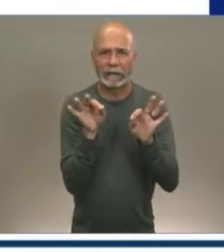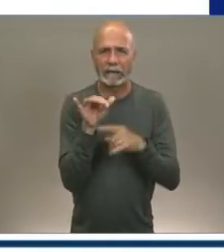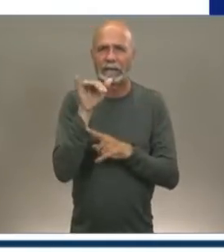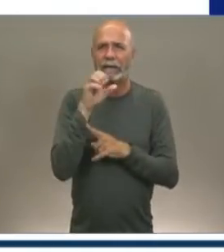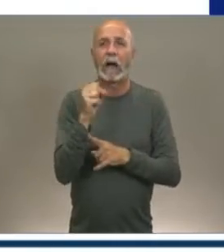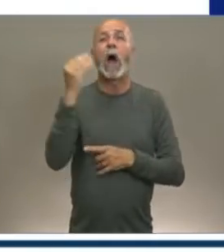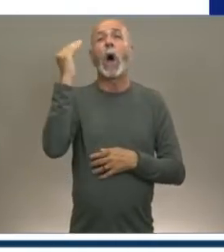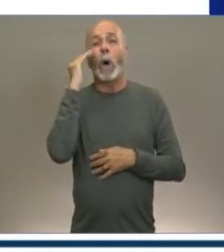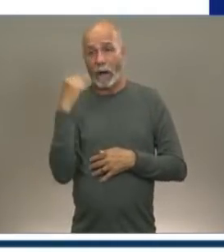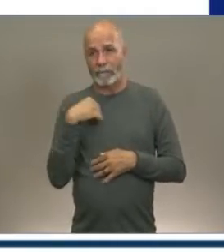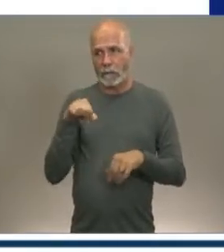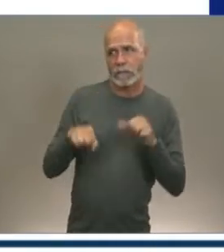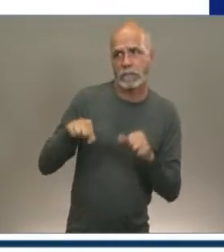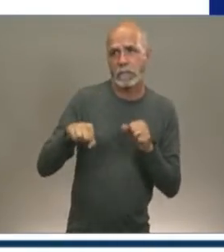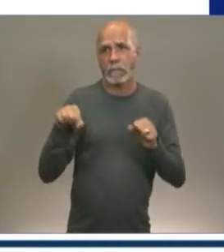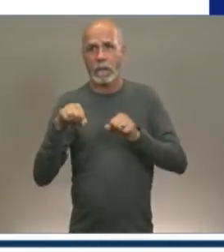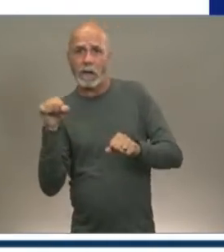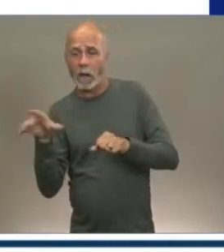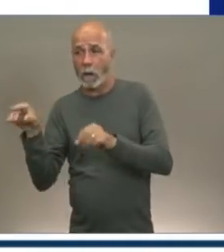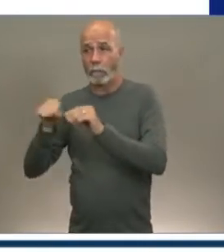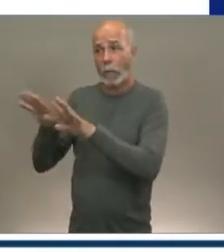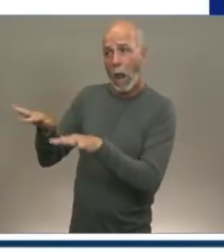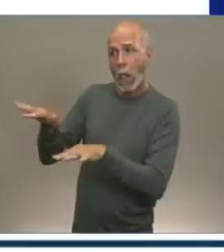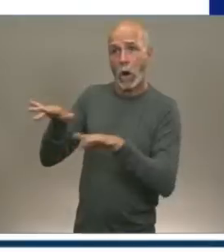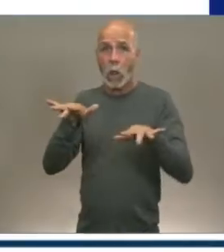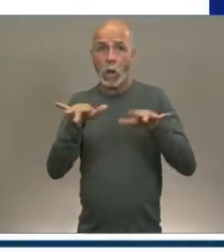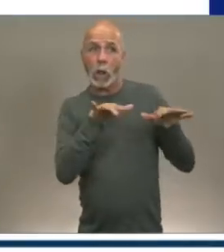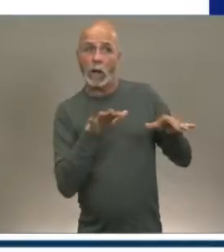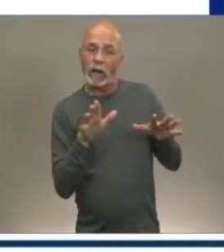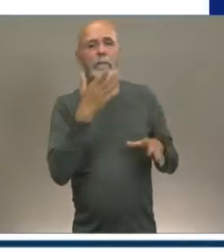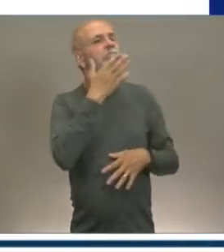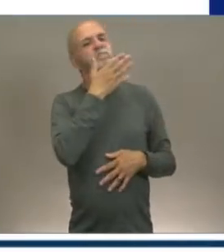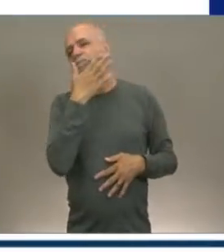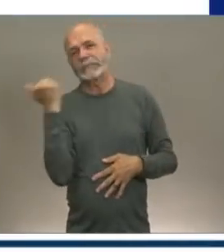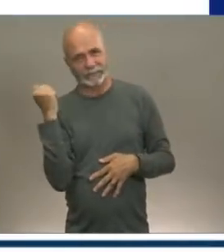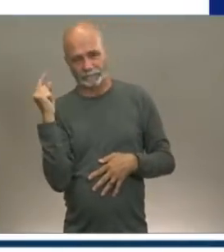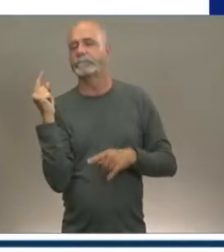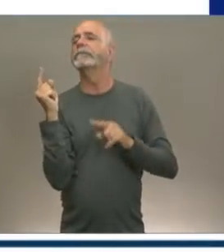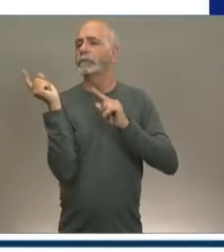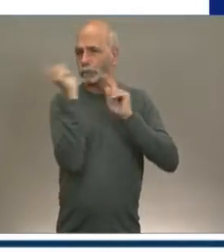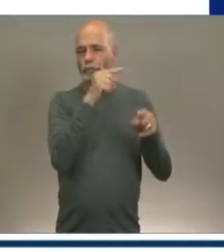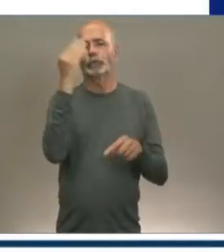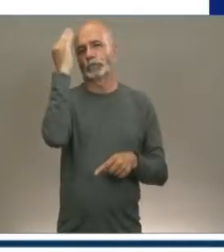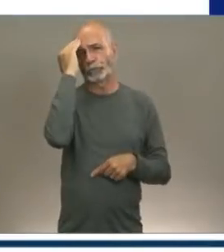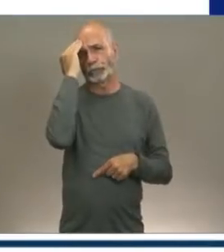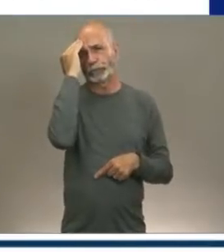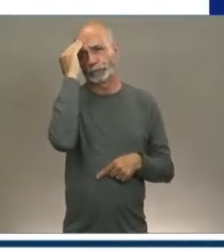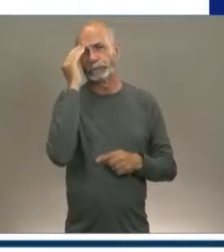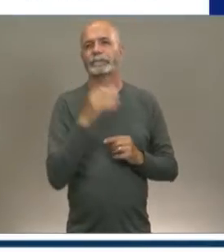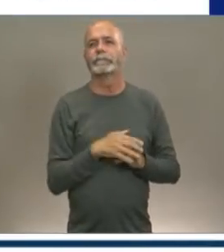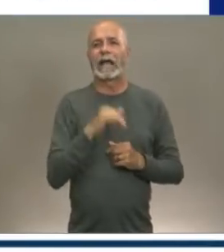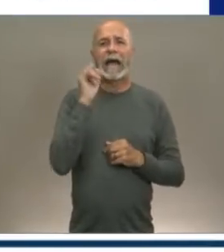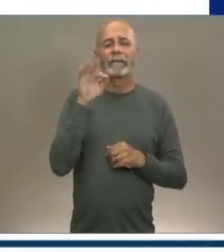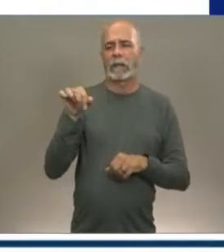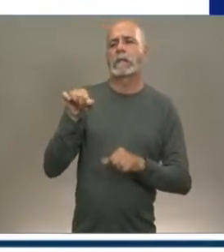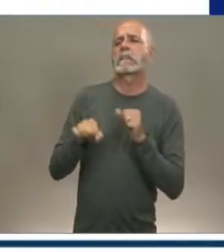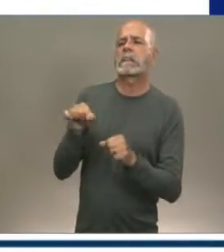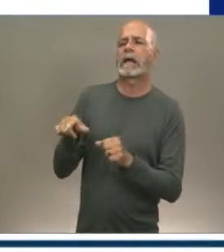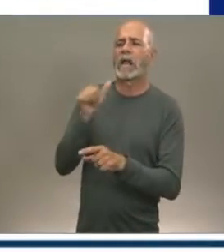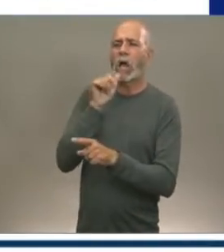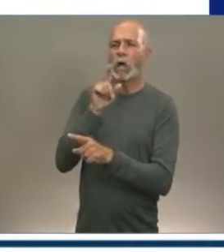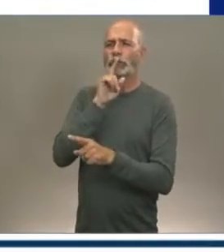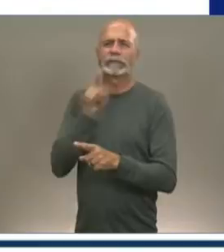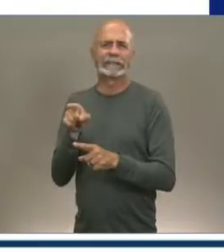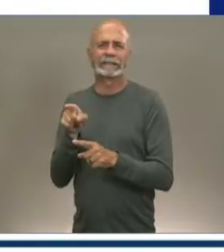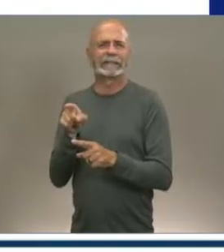is a possibility of community spread. And it also allows us to track cases if there is known contacts to stamp out the